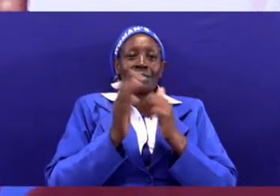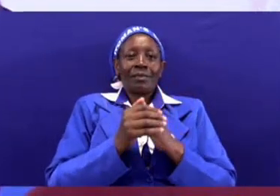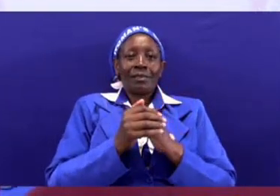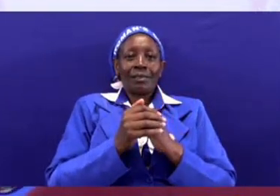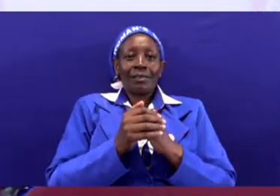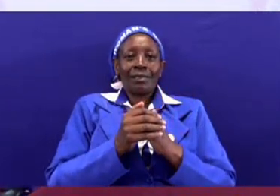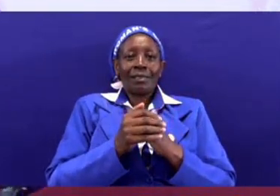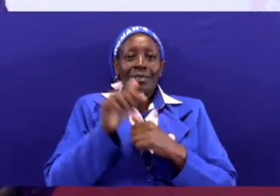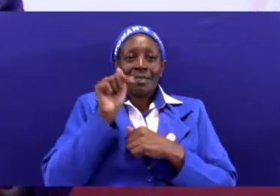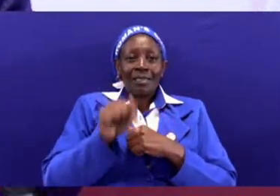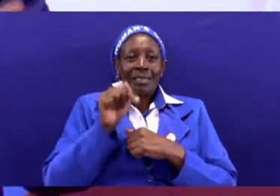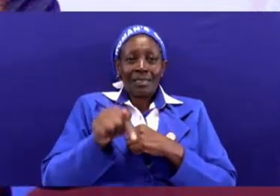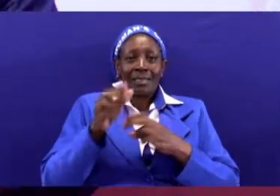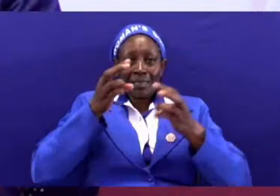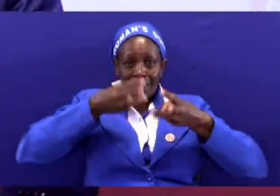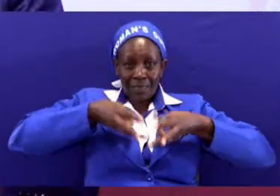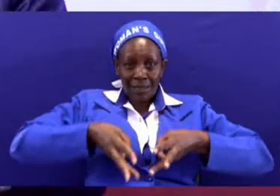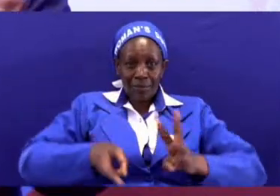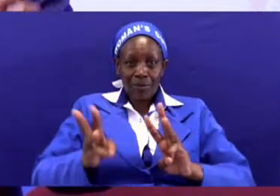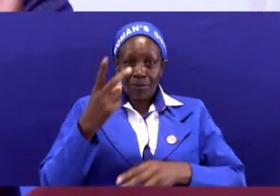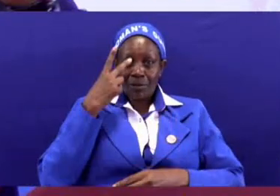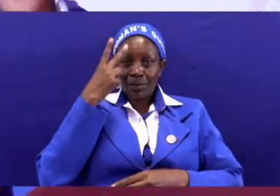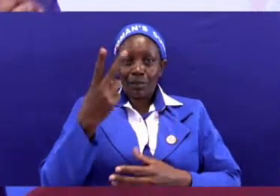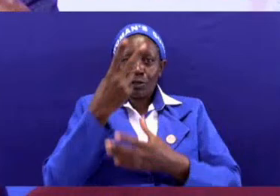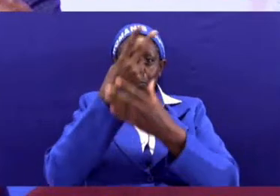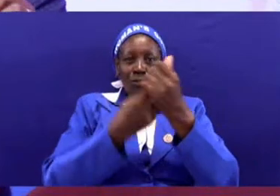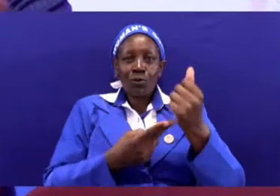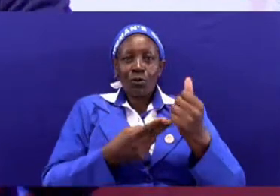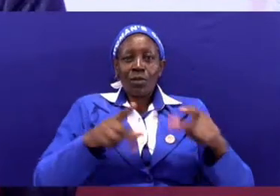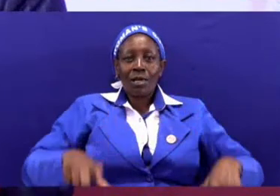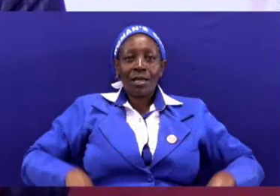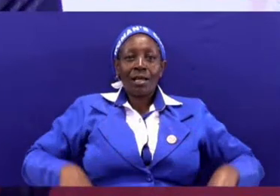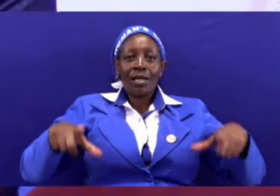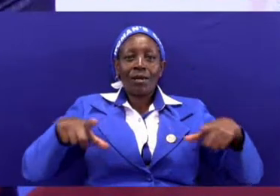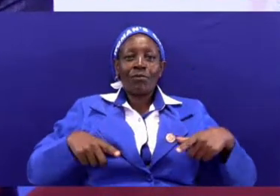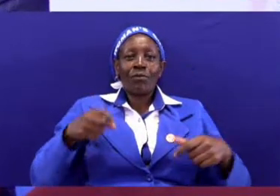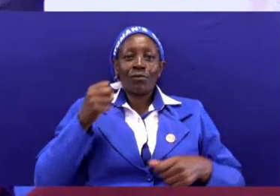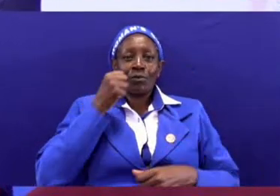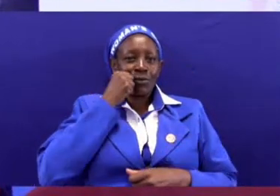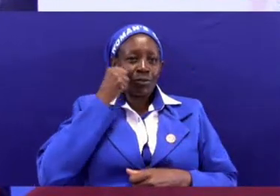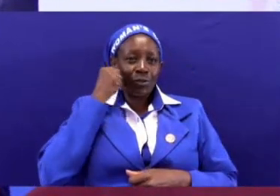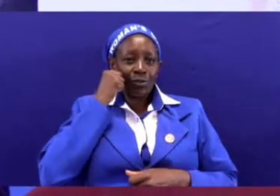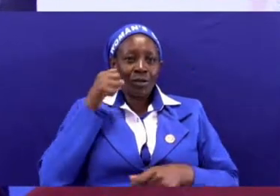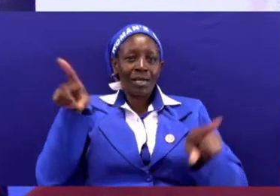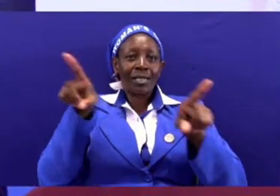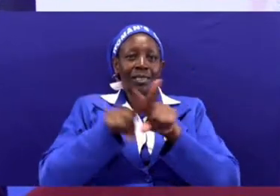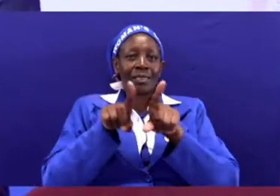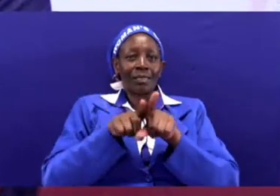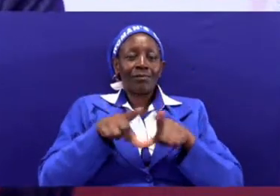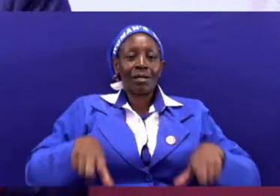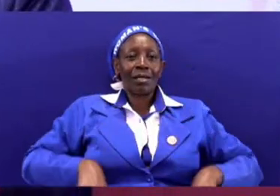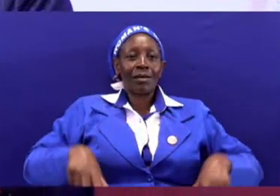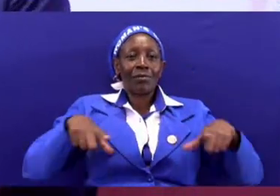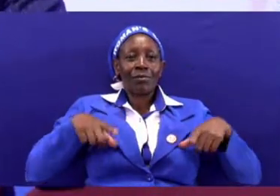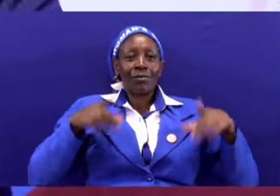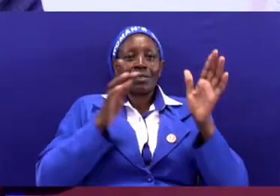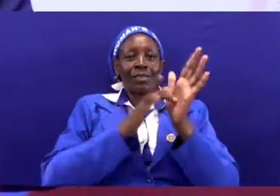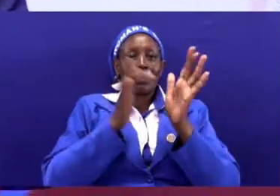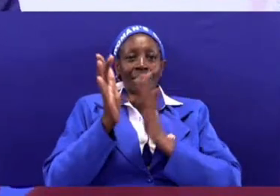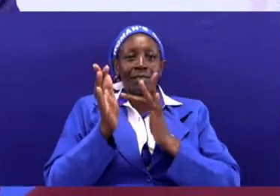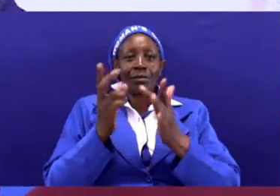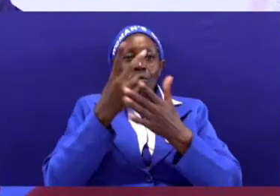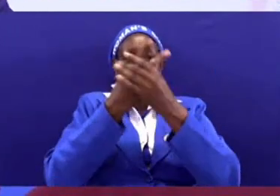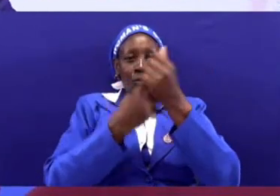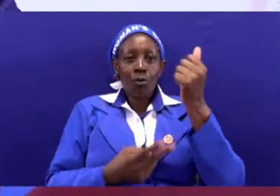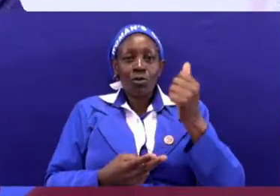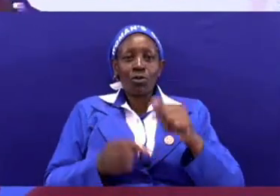is the model we find in both the life of Joshua and the life of Jesus. Both are called